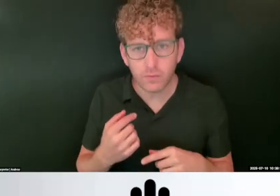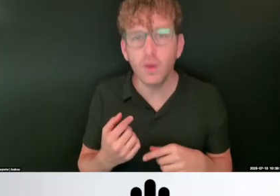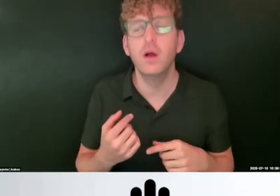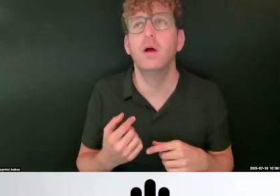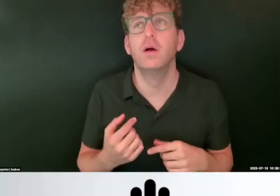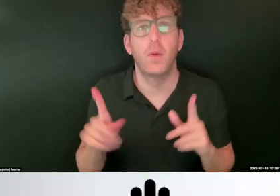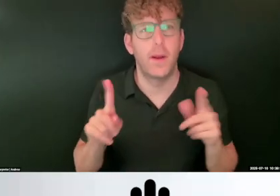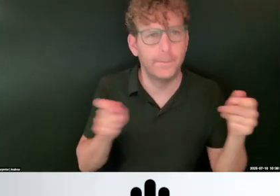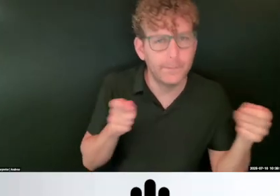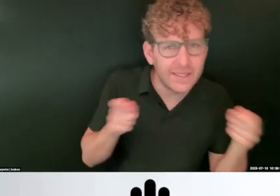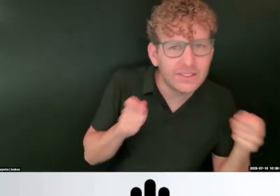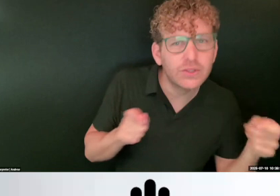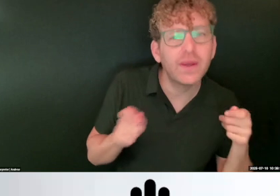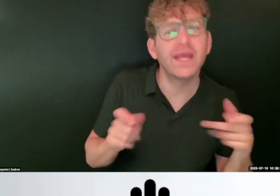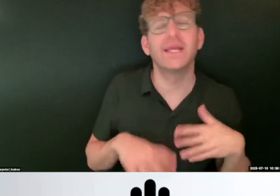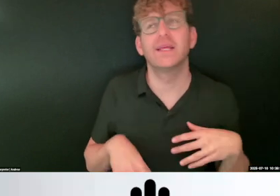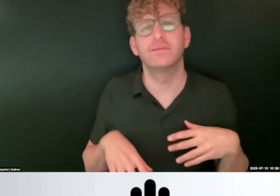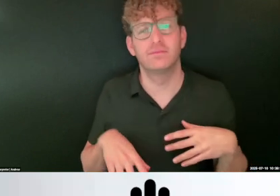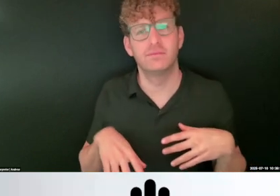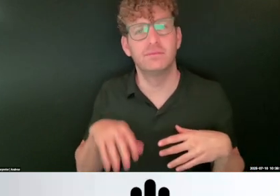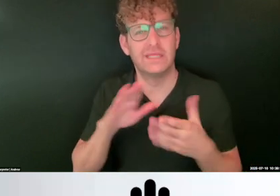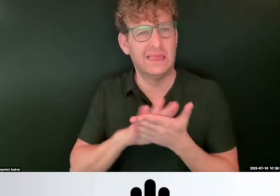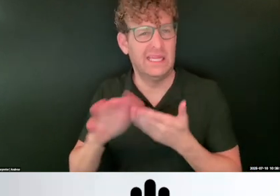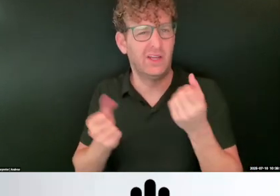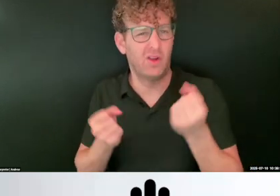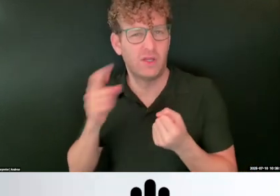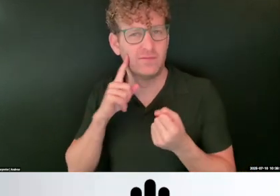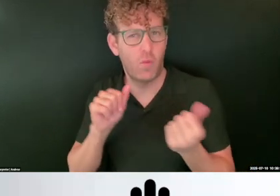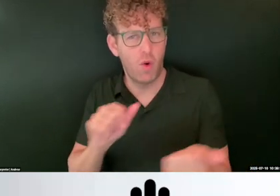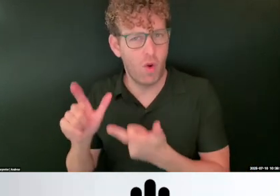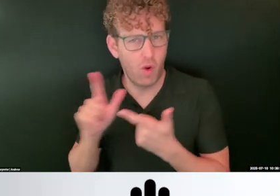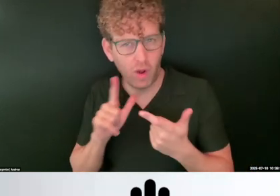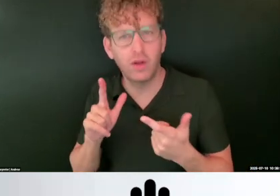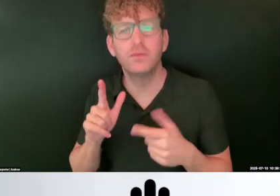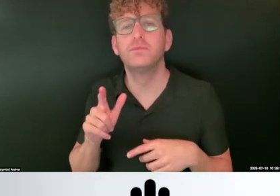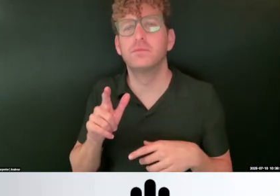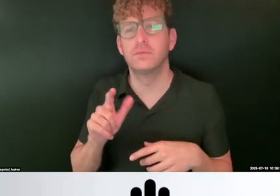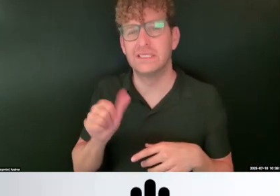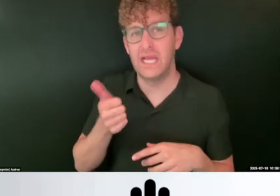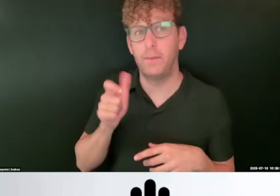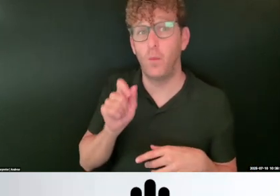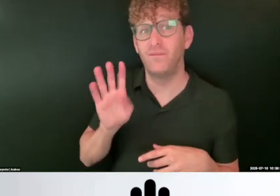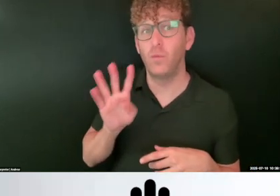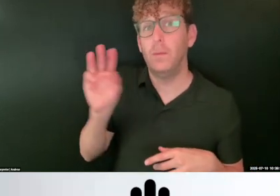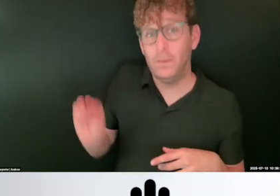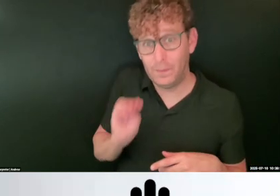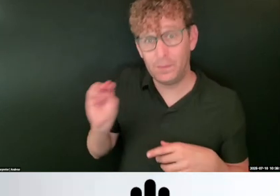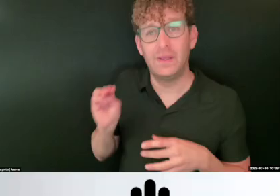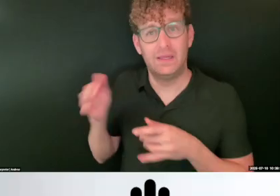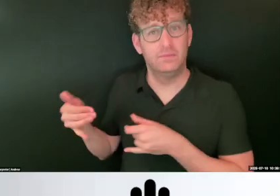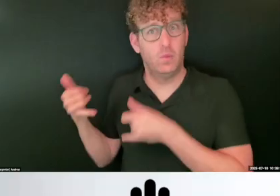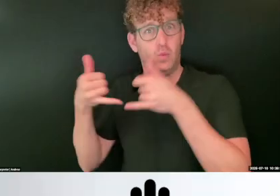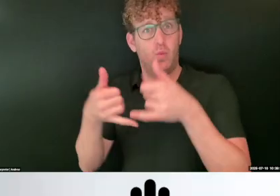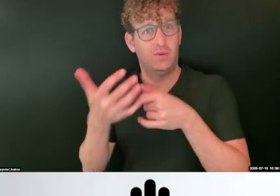for All program, there was 10.4 million that was awarded to those 5 air districts. South Coast